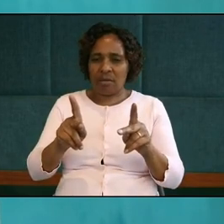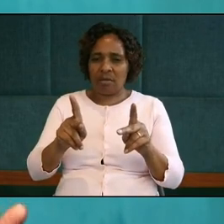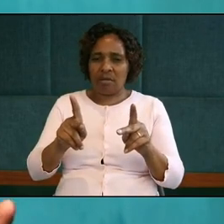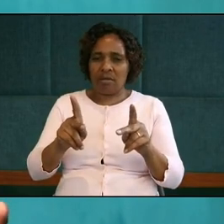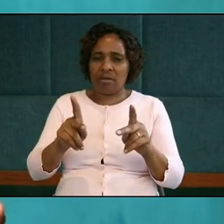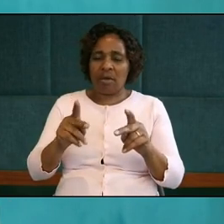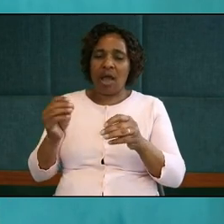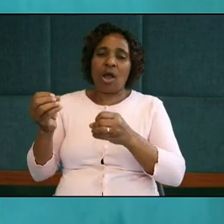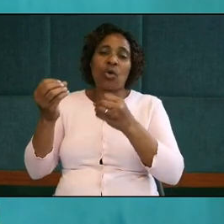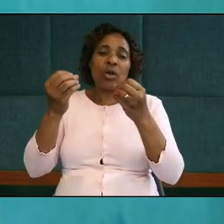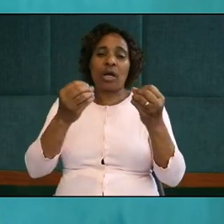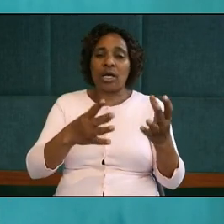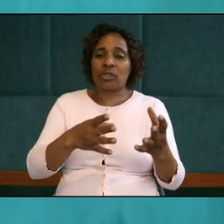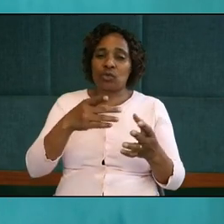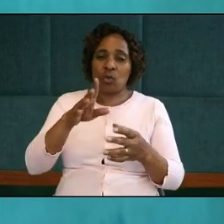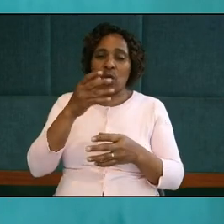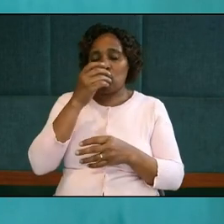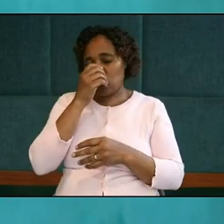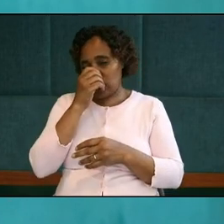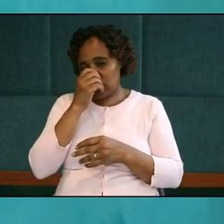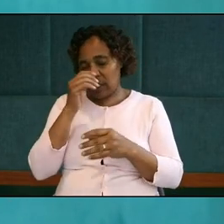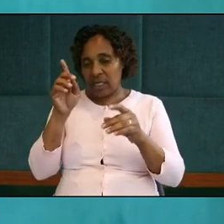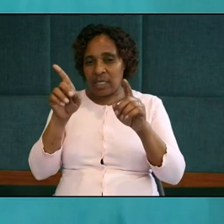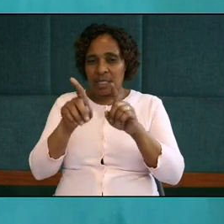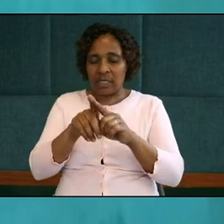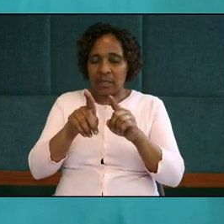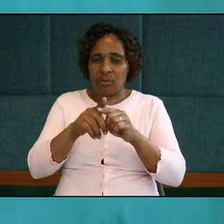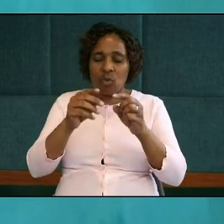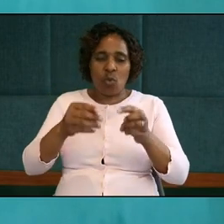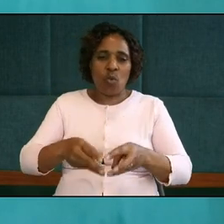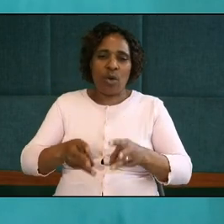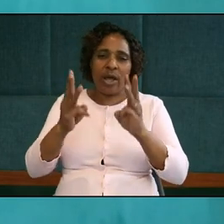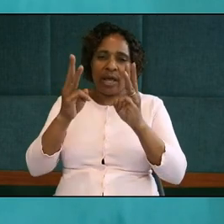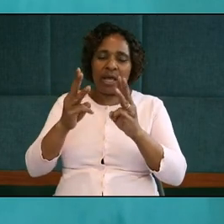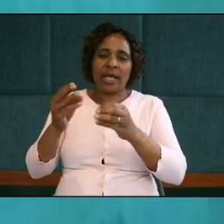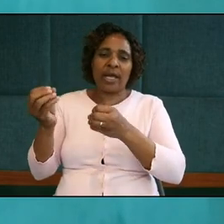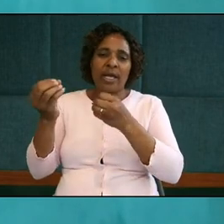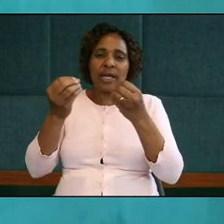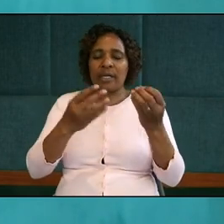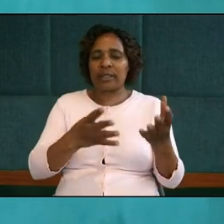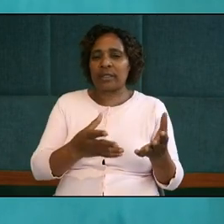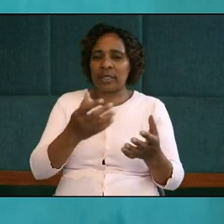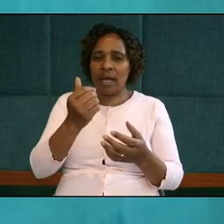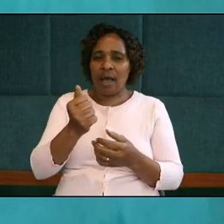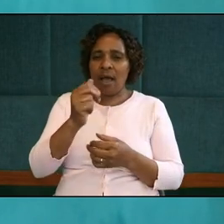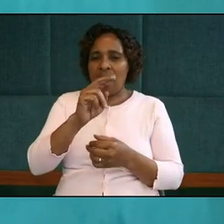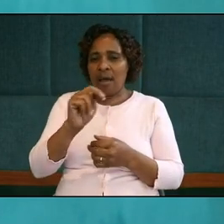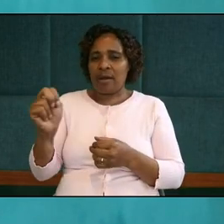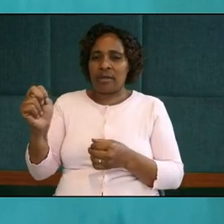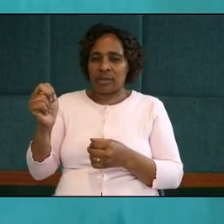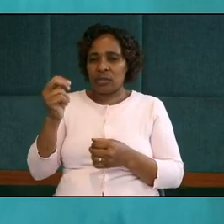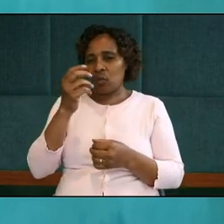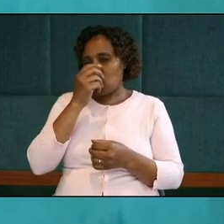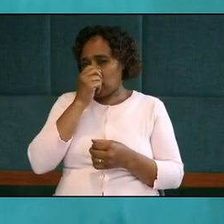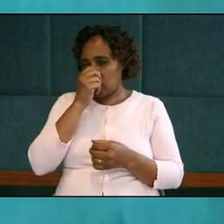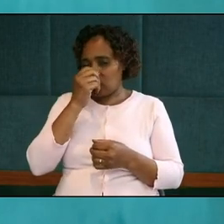I'll grant your wish, as the way he granted Hannah's wish